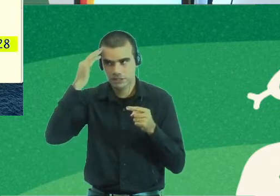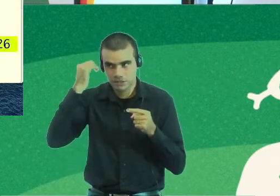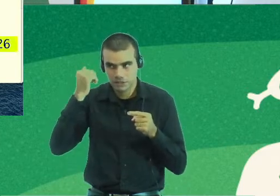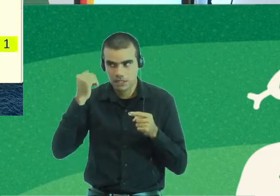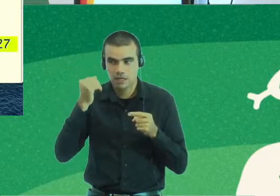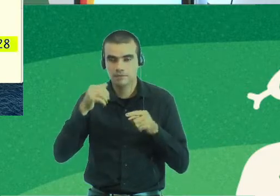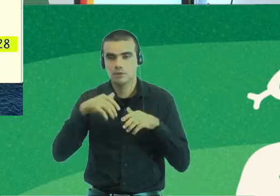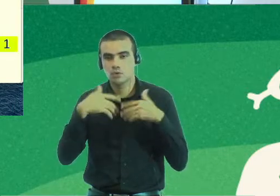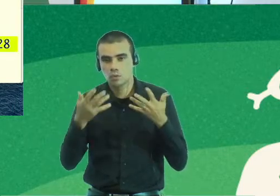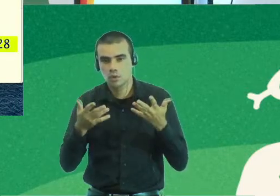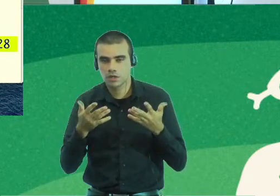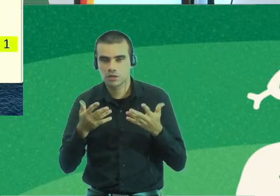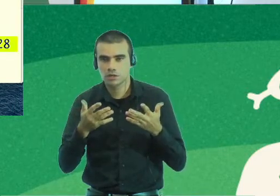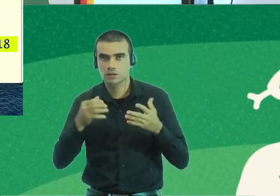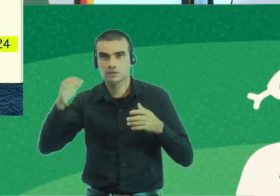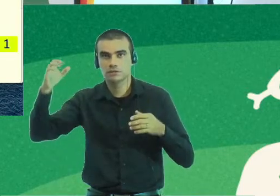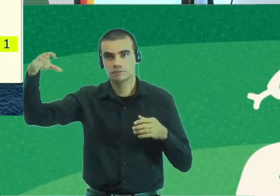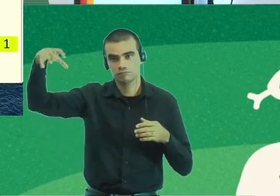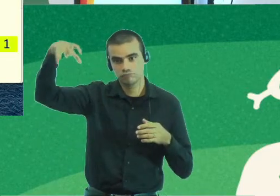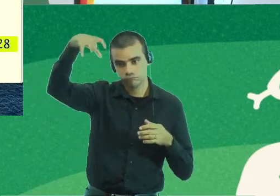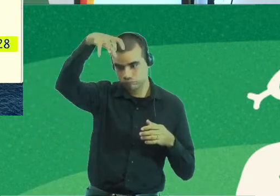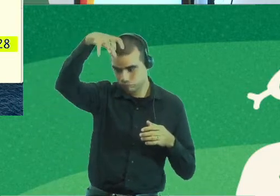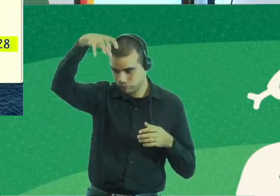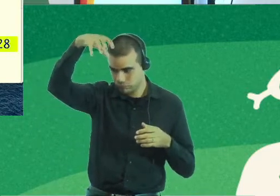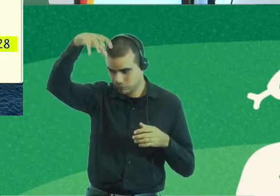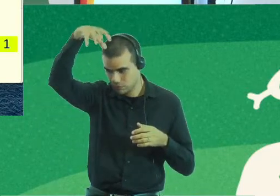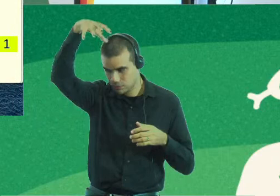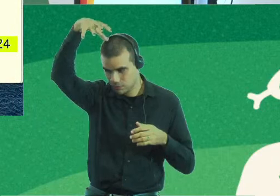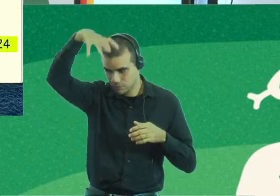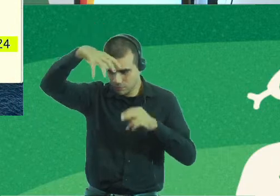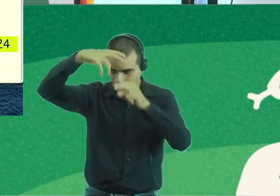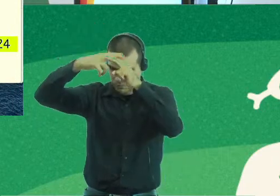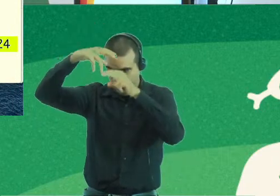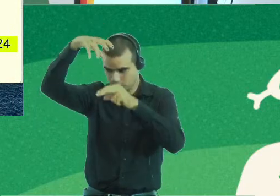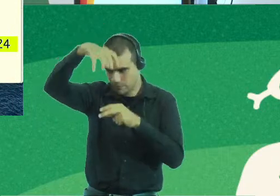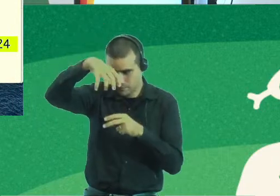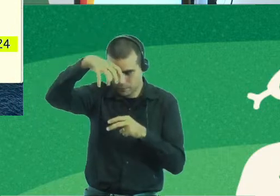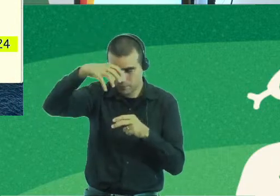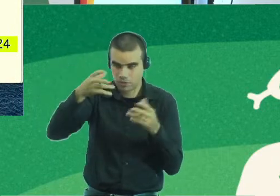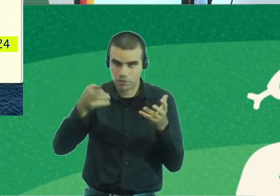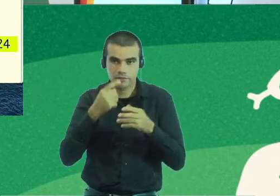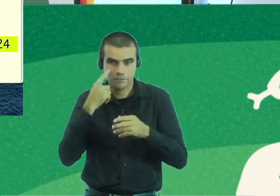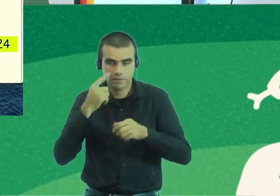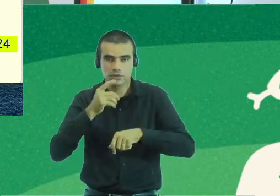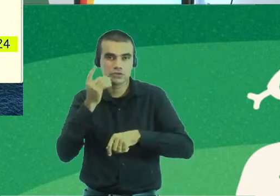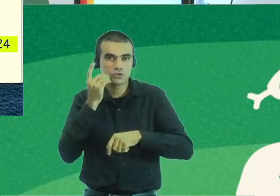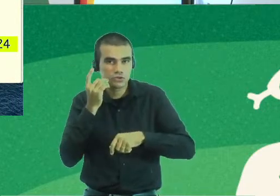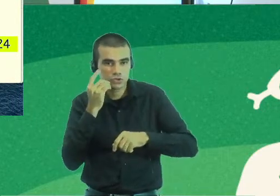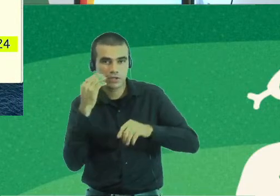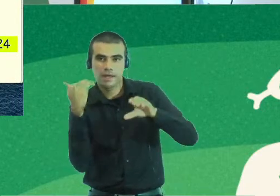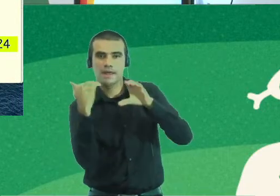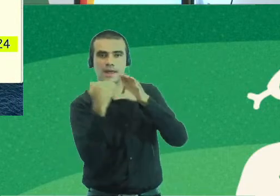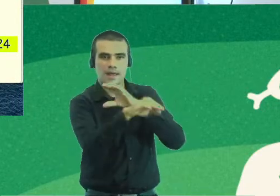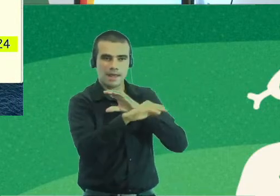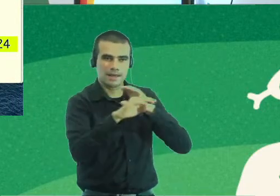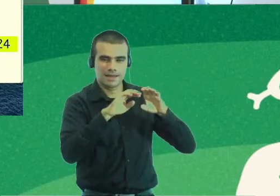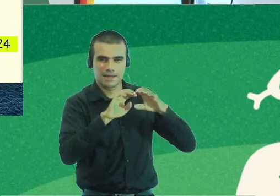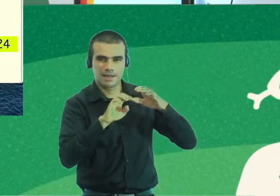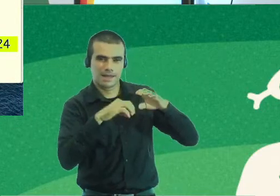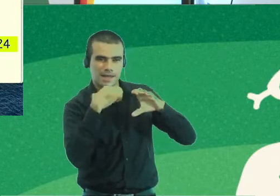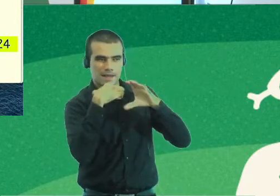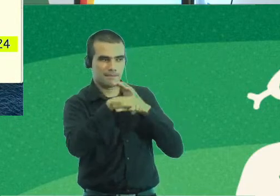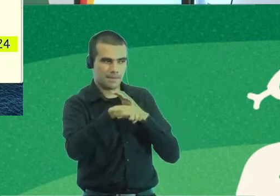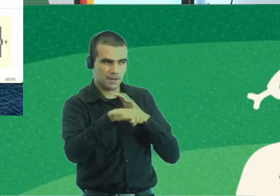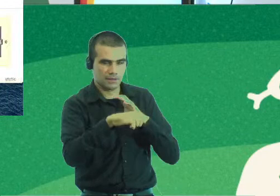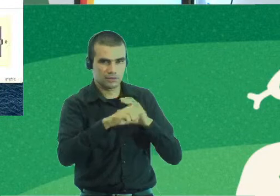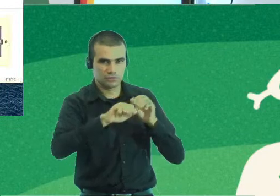And now we can use that to schedule an email to be sent. So I'm going to change gears a little bit, and I'm going to walk through how to send